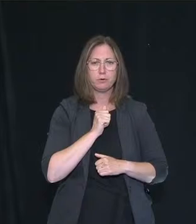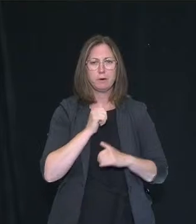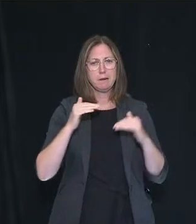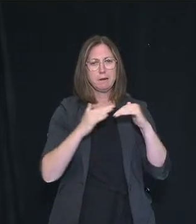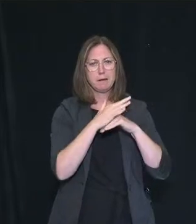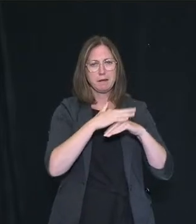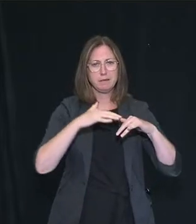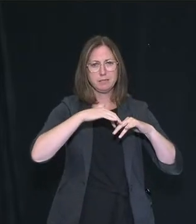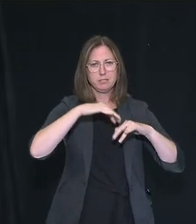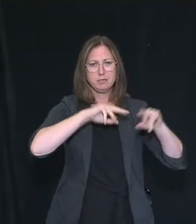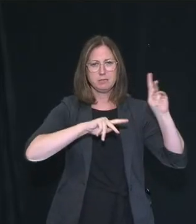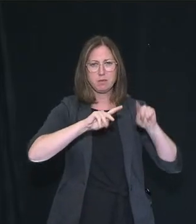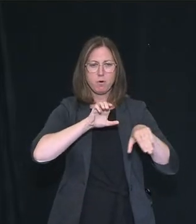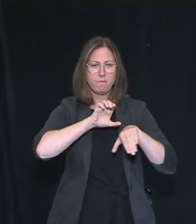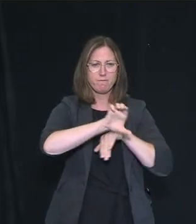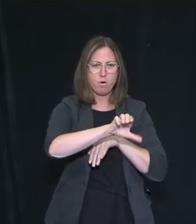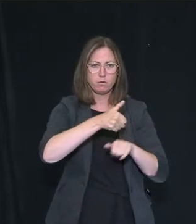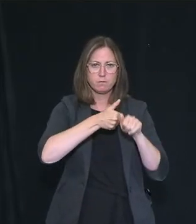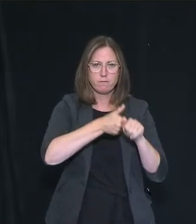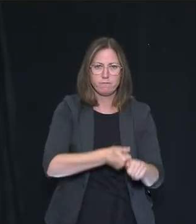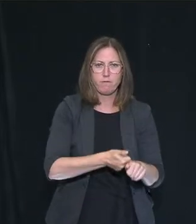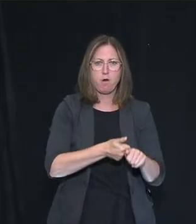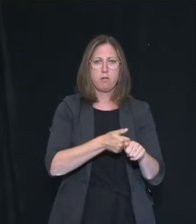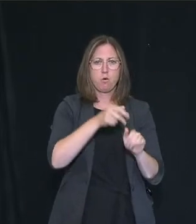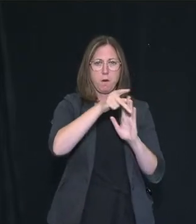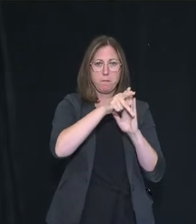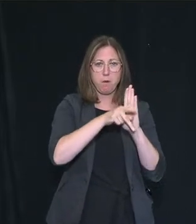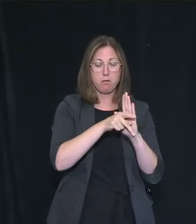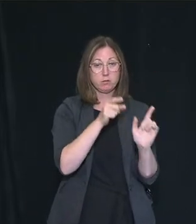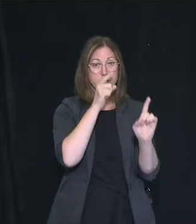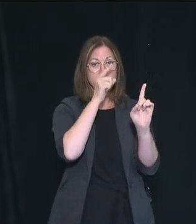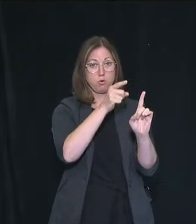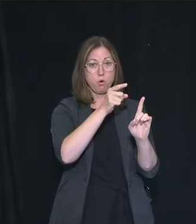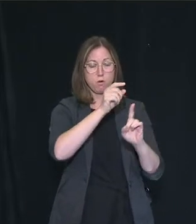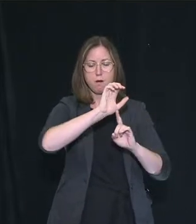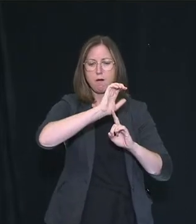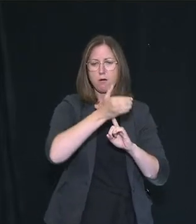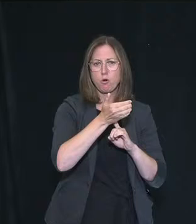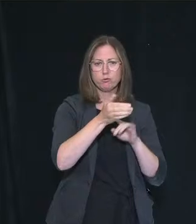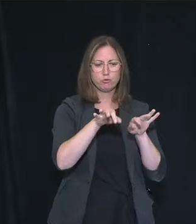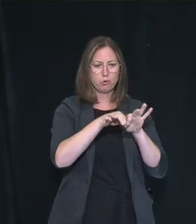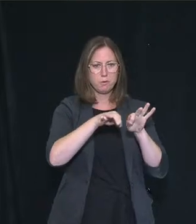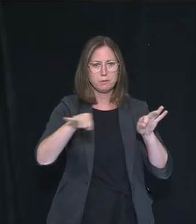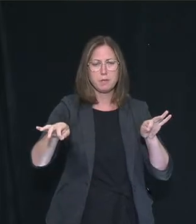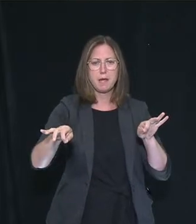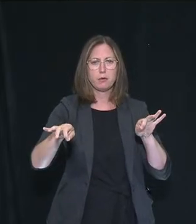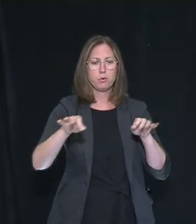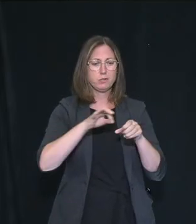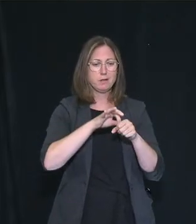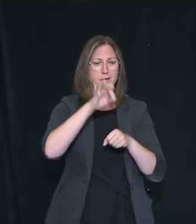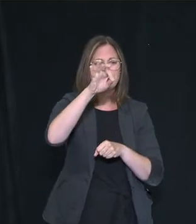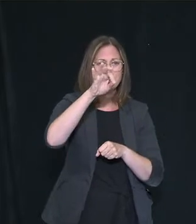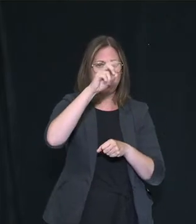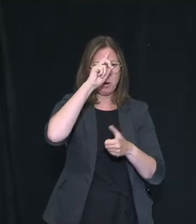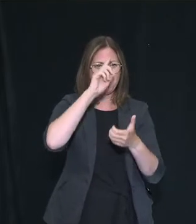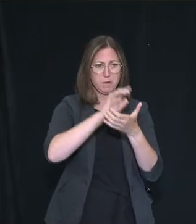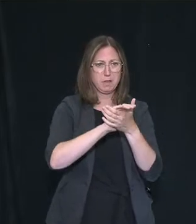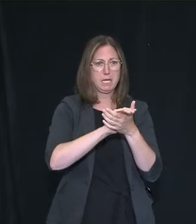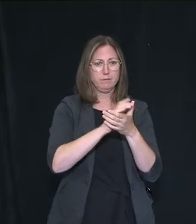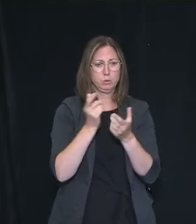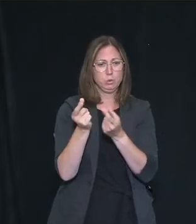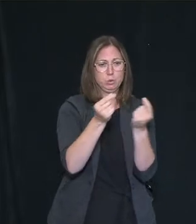peoples forced to live with policies meant to strip away their cultures, languages, and spiritual beliefs